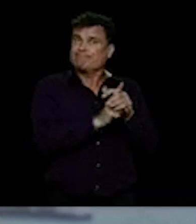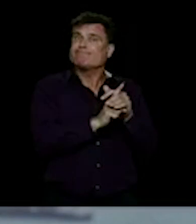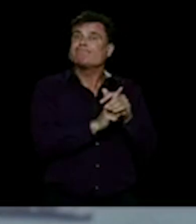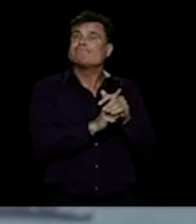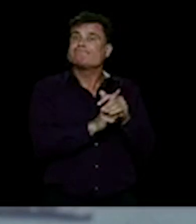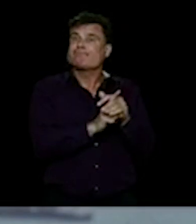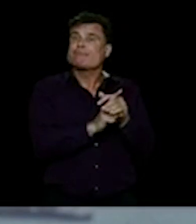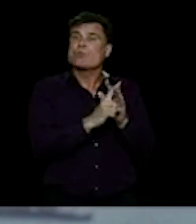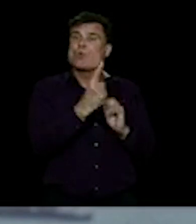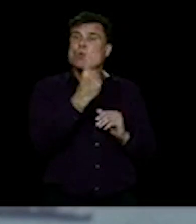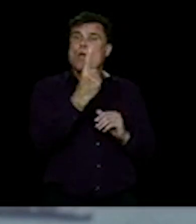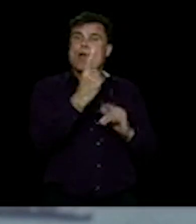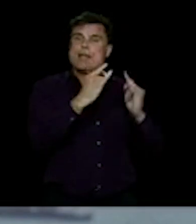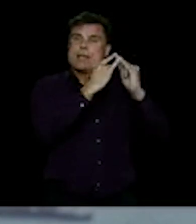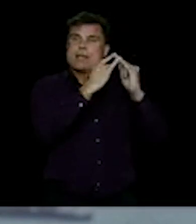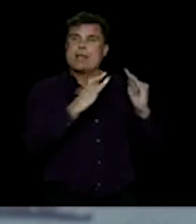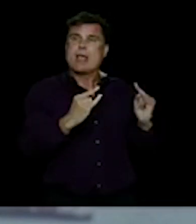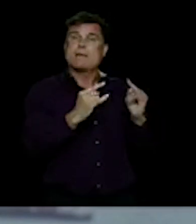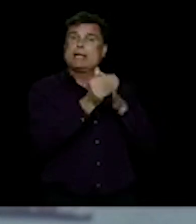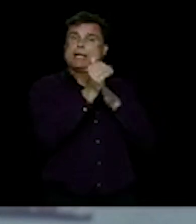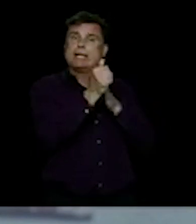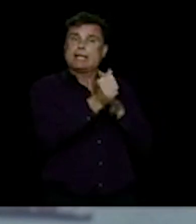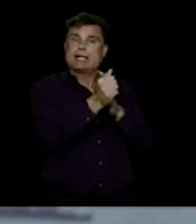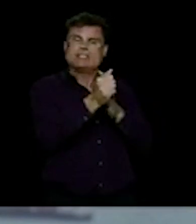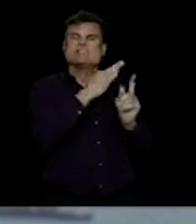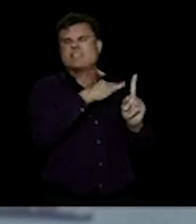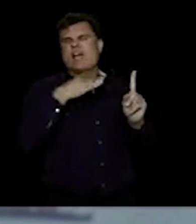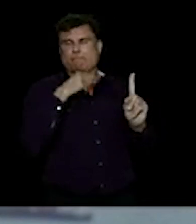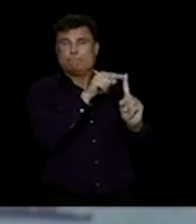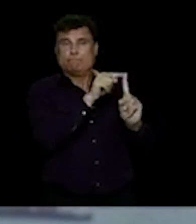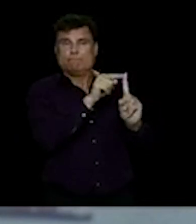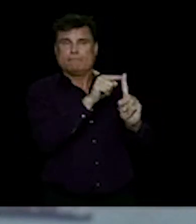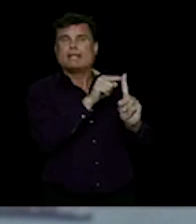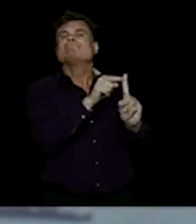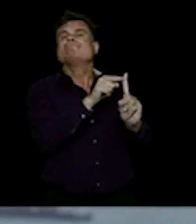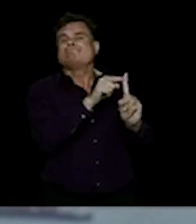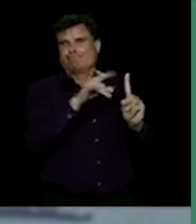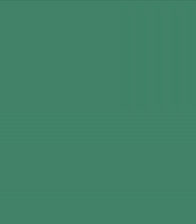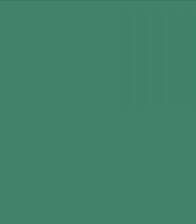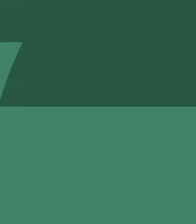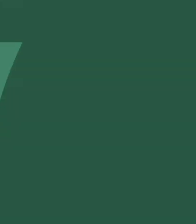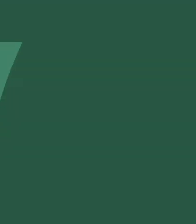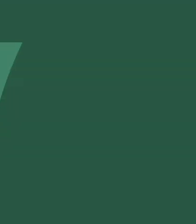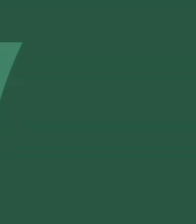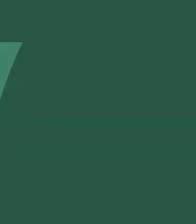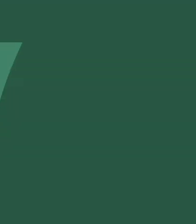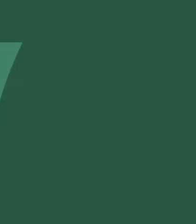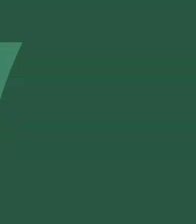people in isolation, but no other new cases that I'm aware of at this point.